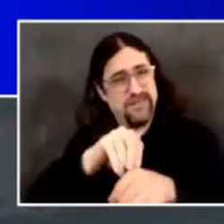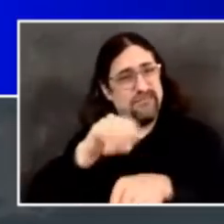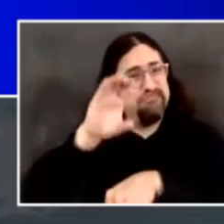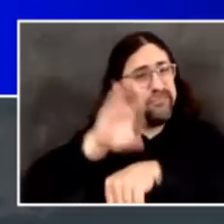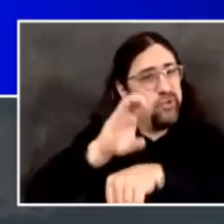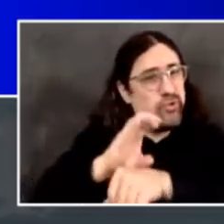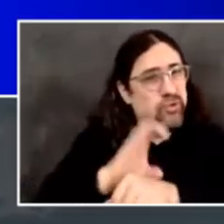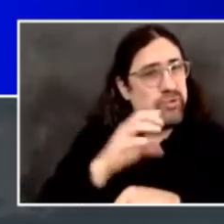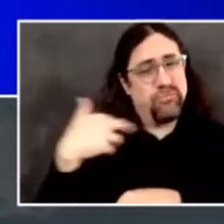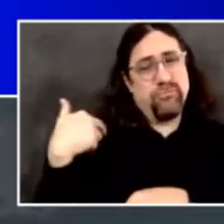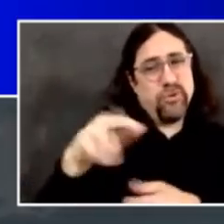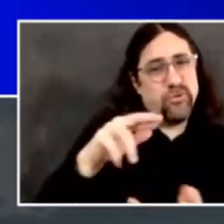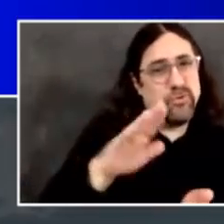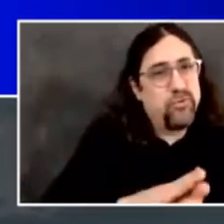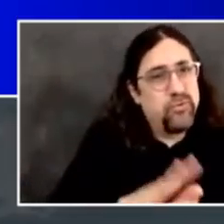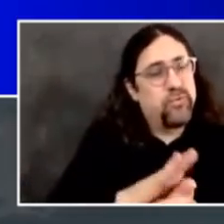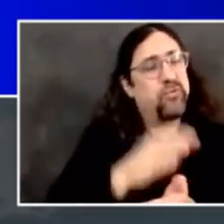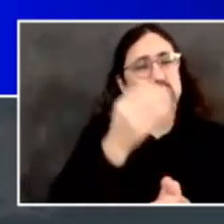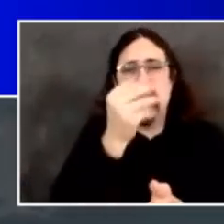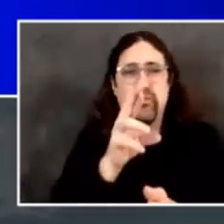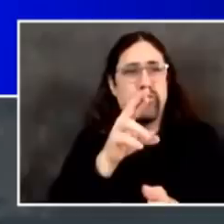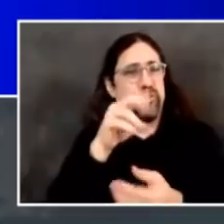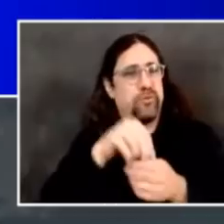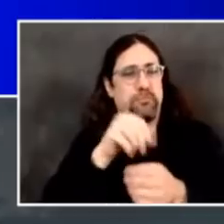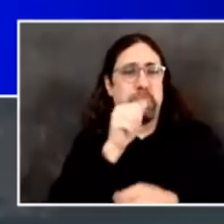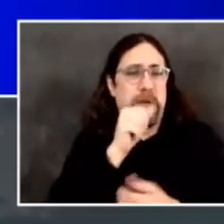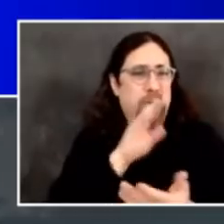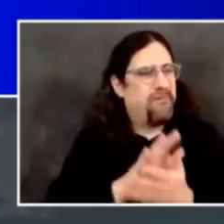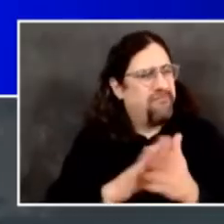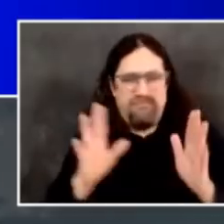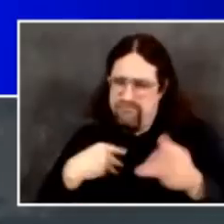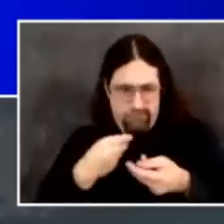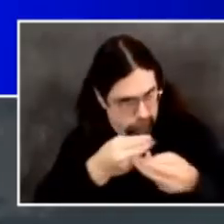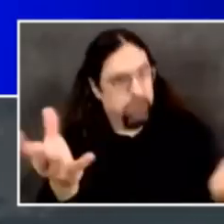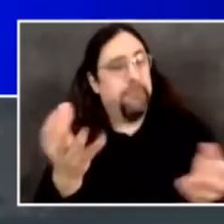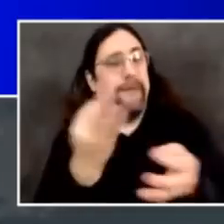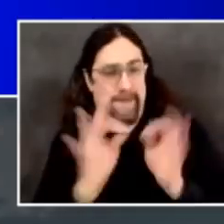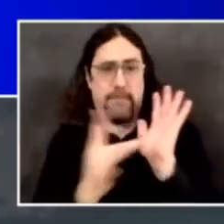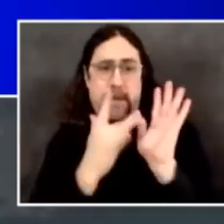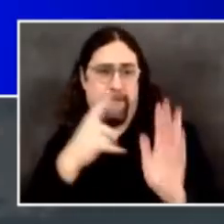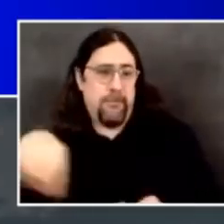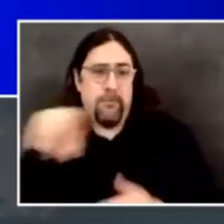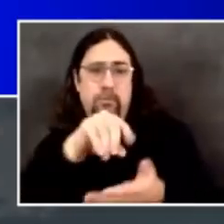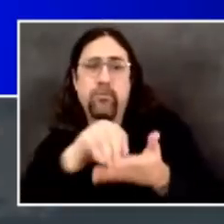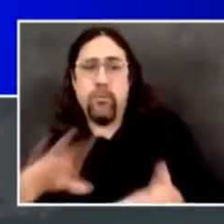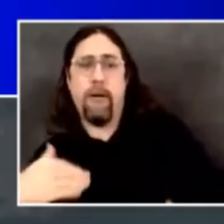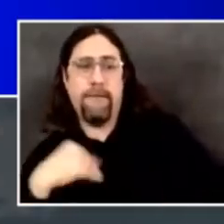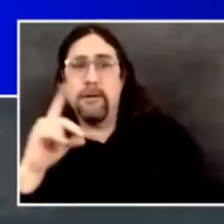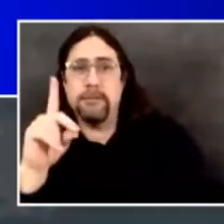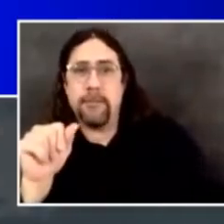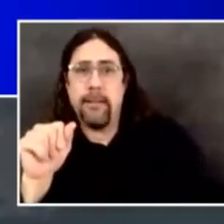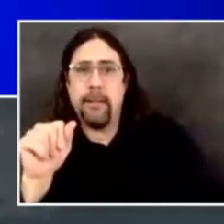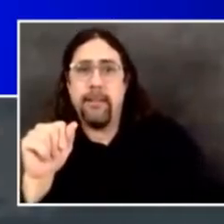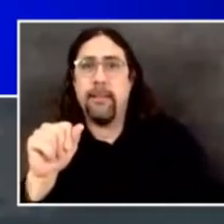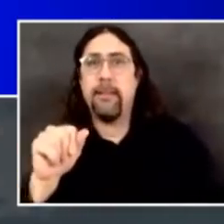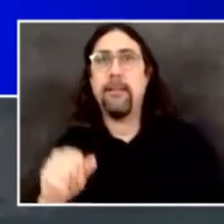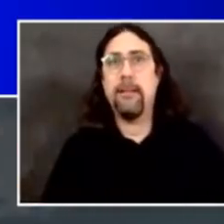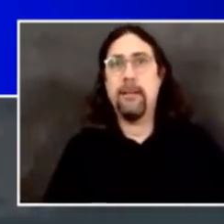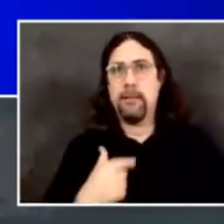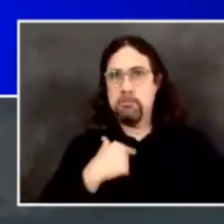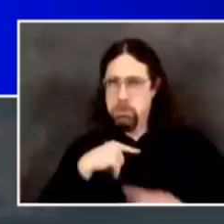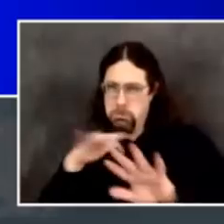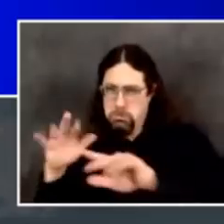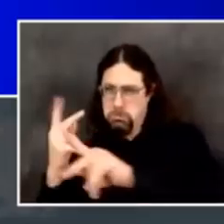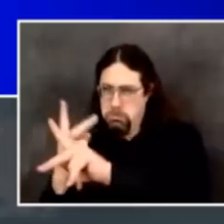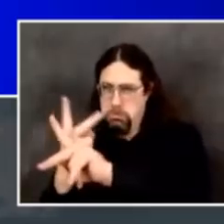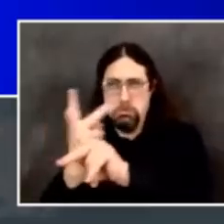non-public schools. We believe that's a universe of about 35,000 students, And that means students in religious schools,